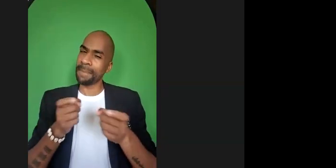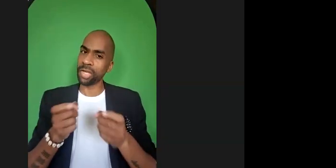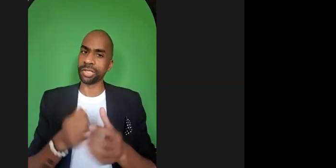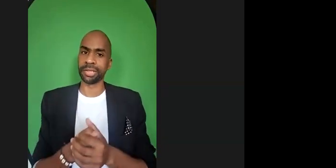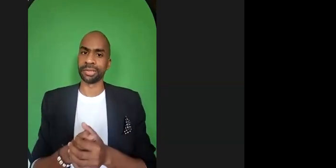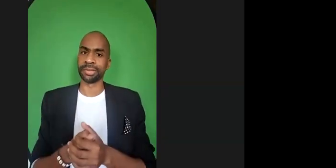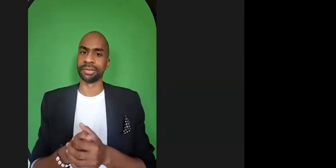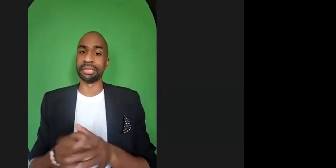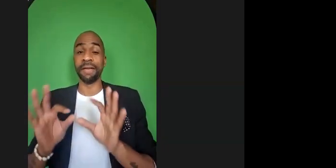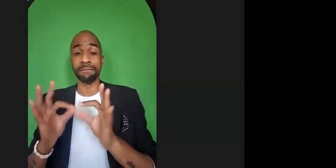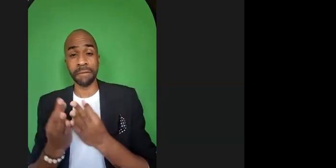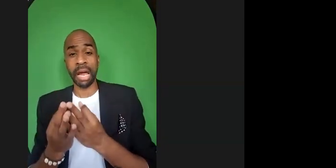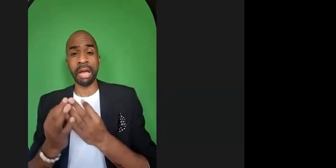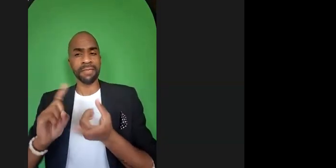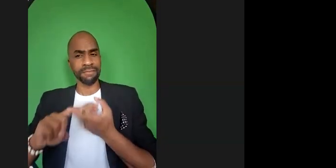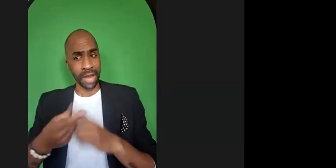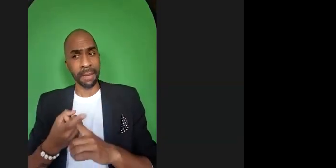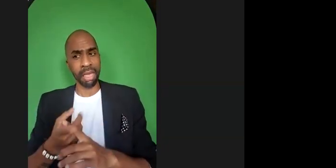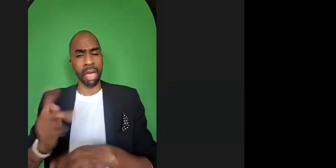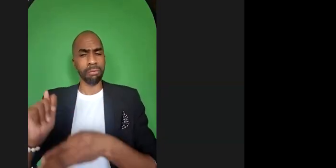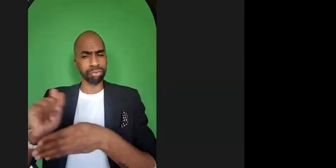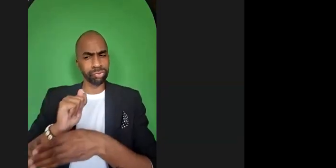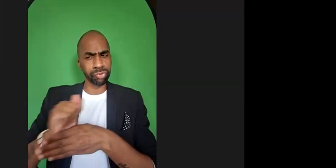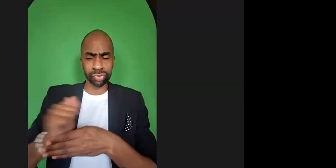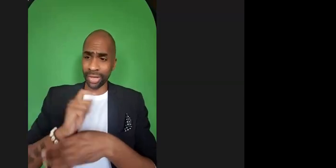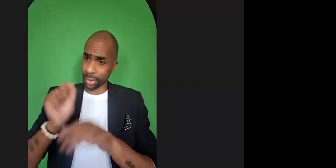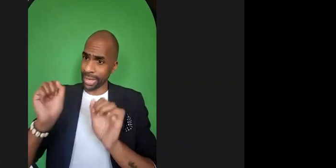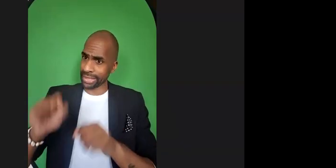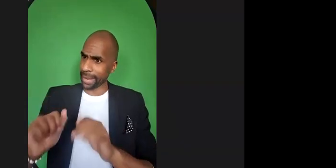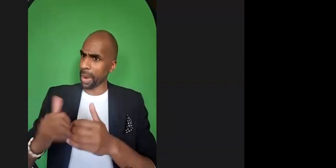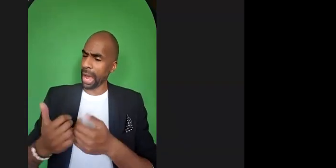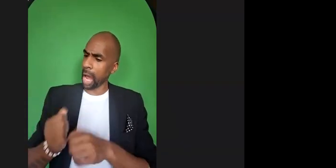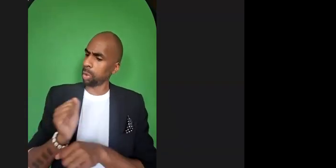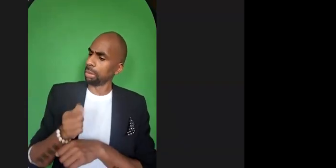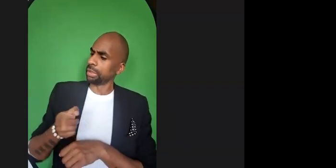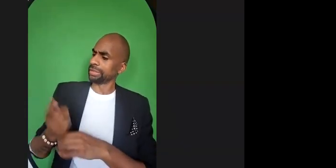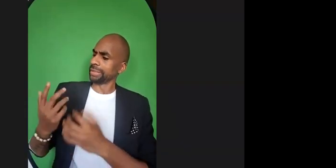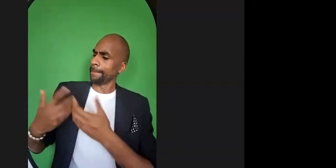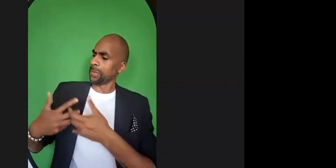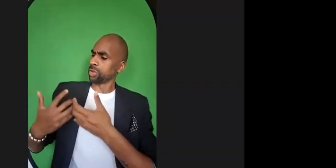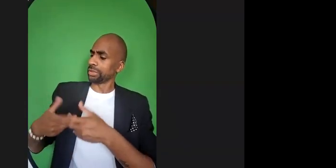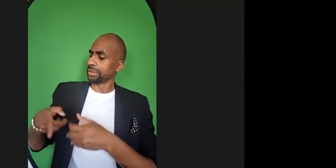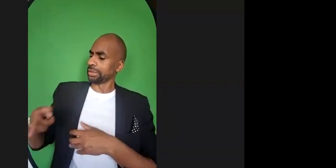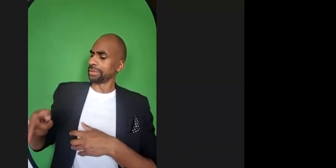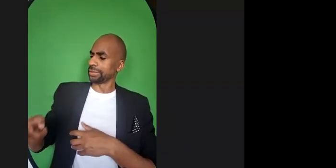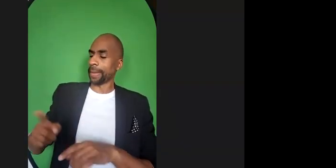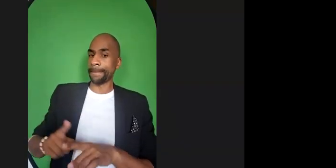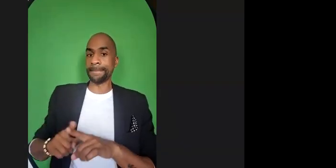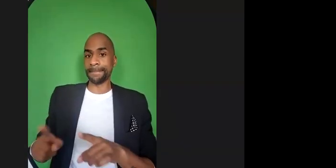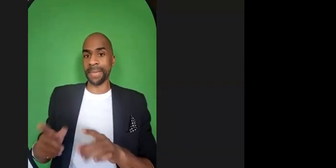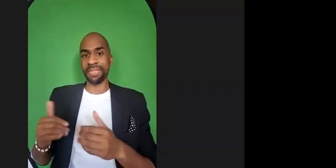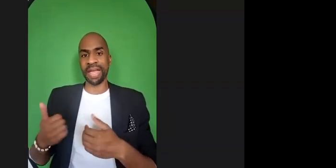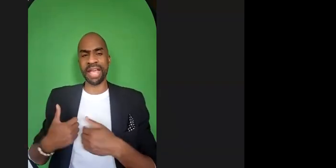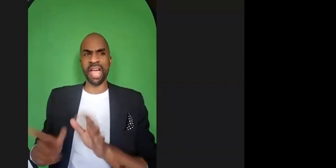friends can be trained to manage a ventilator at home, but these machines do have very frequent